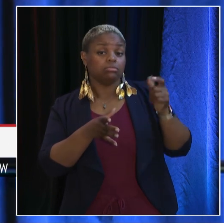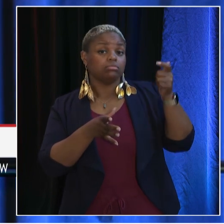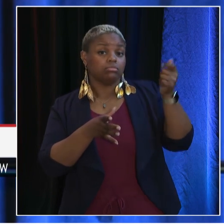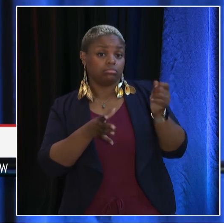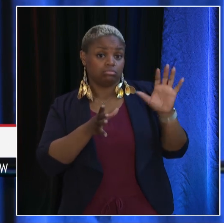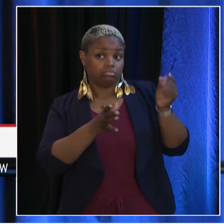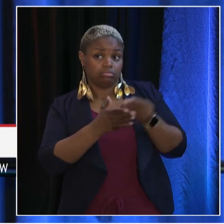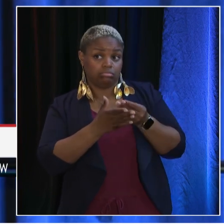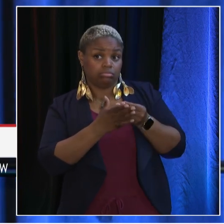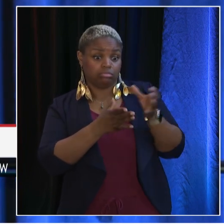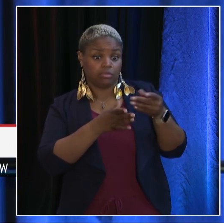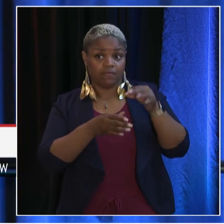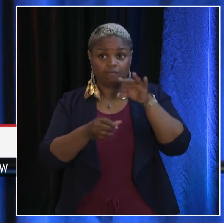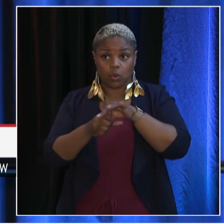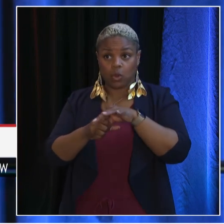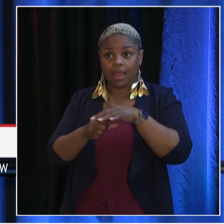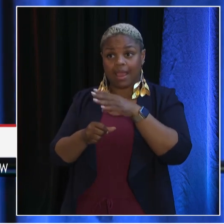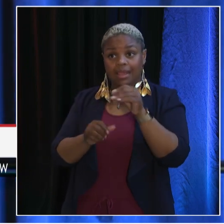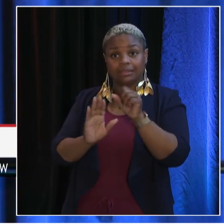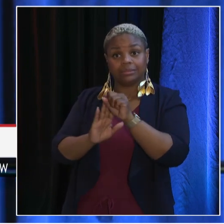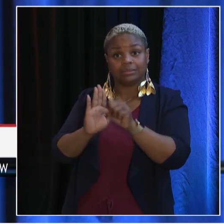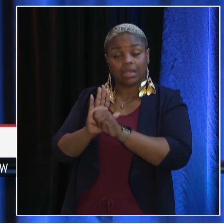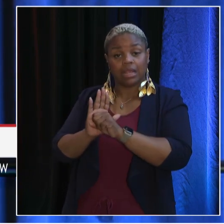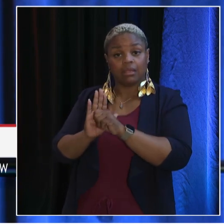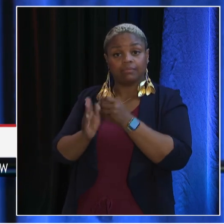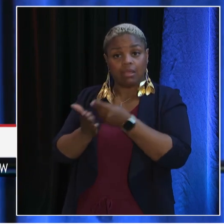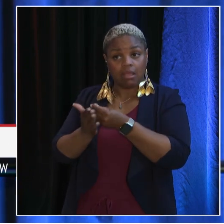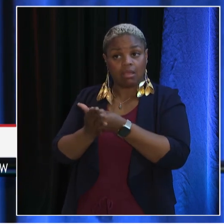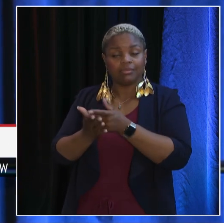Rights and Statehood. Let's give them a big round of applause.